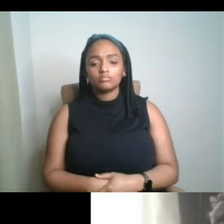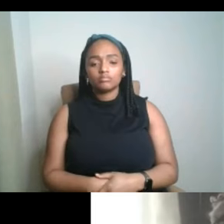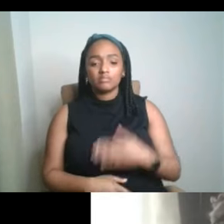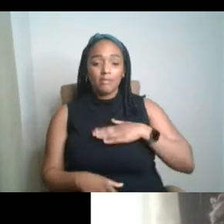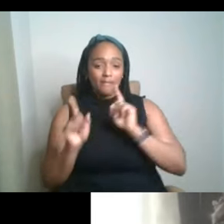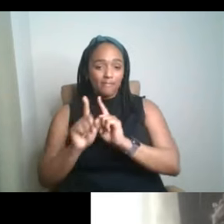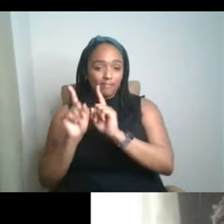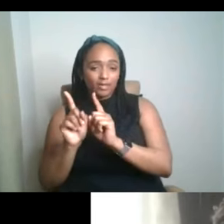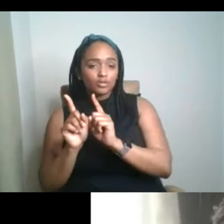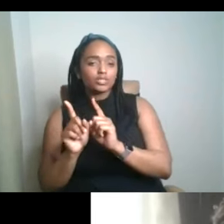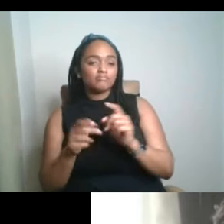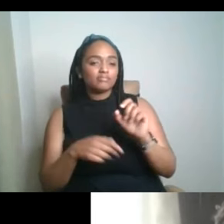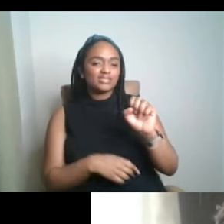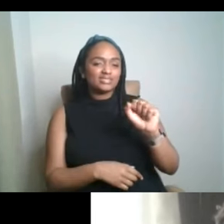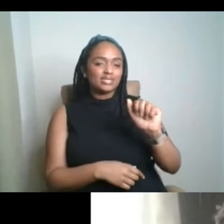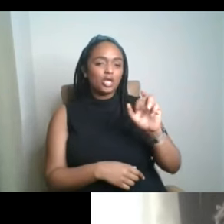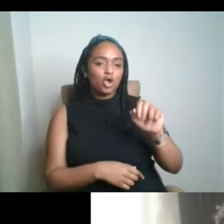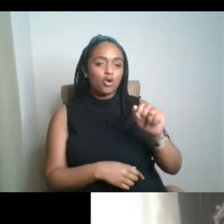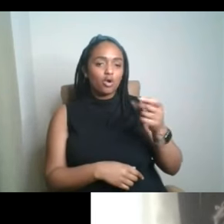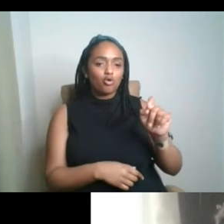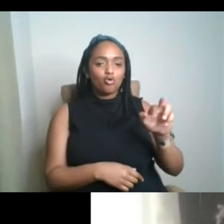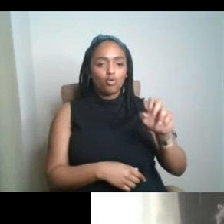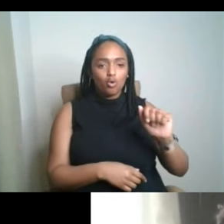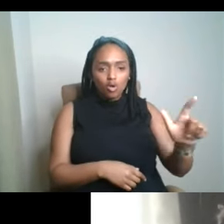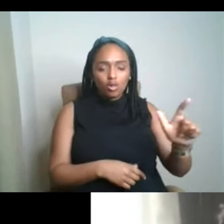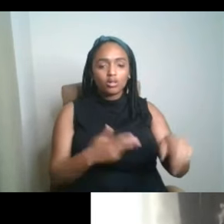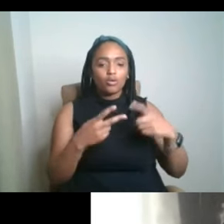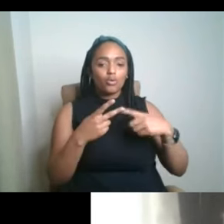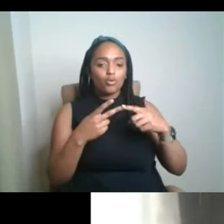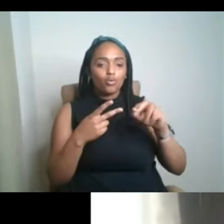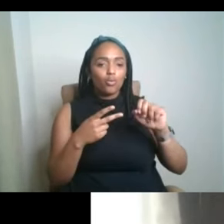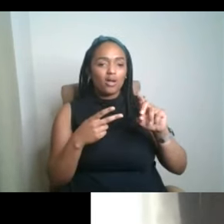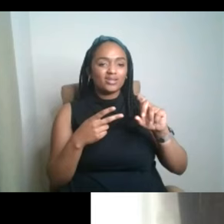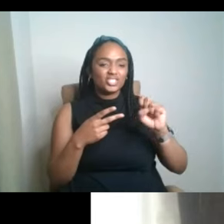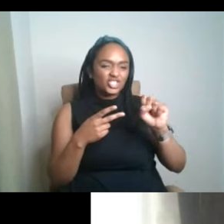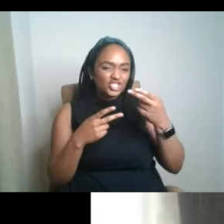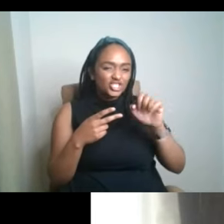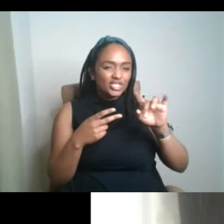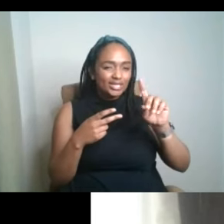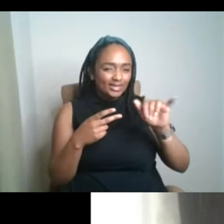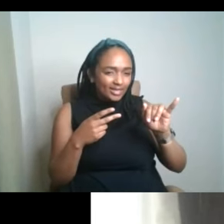Sarah Kroll, Rashidi Omari, Mika Lemoyne,